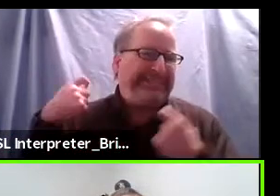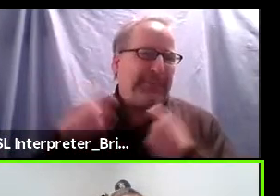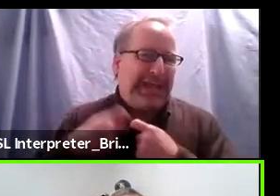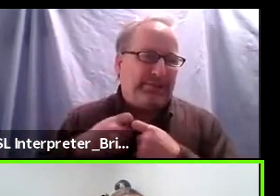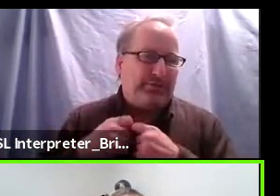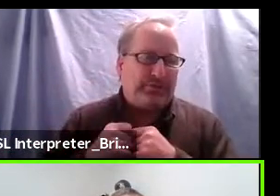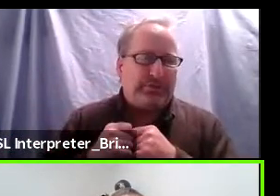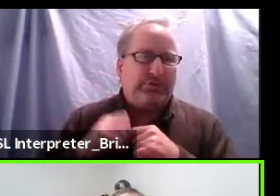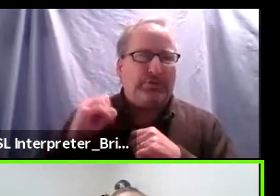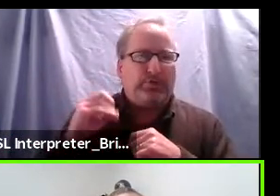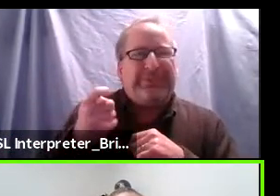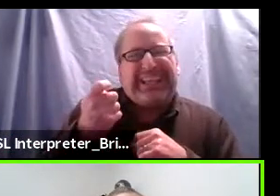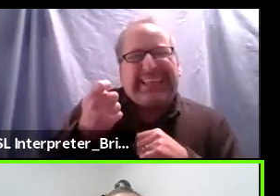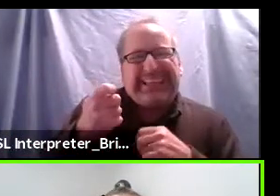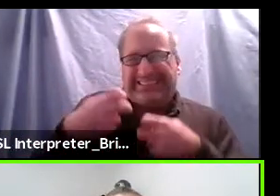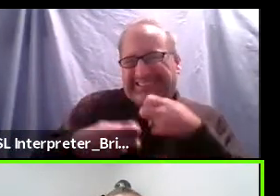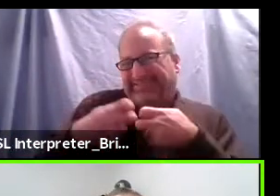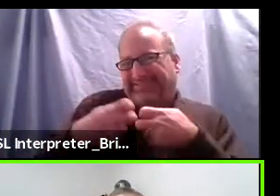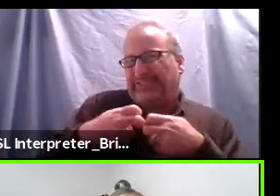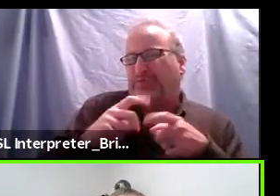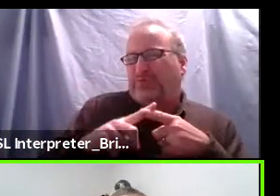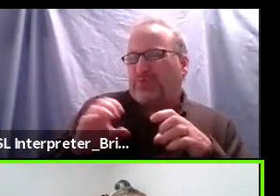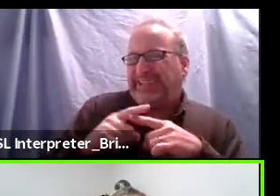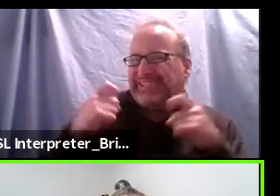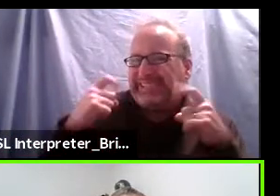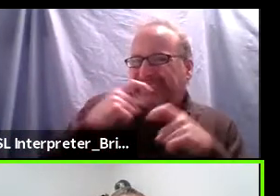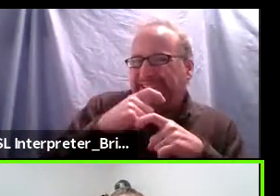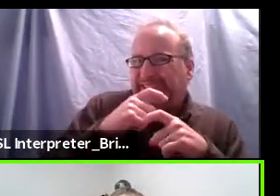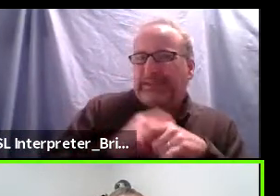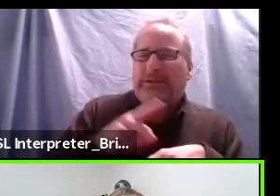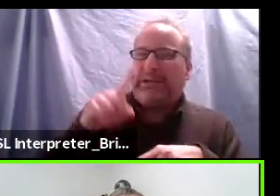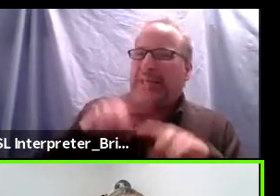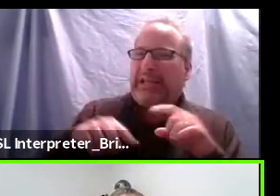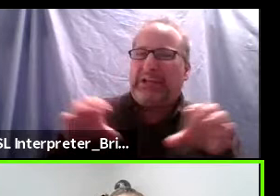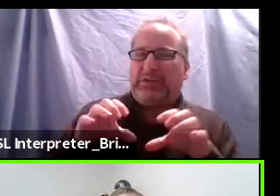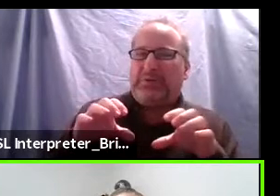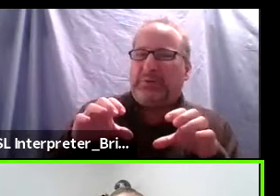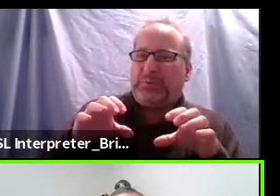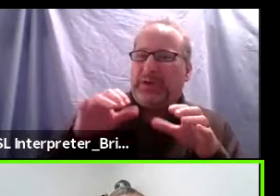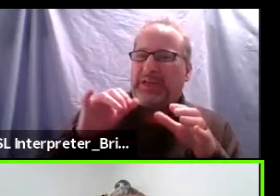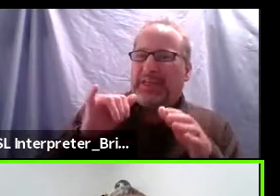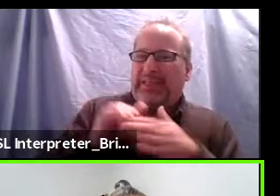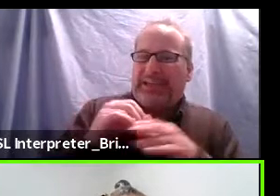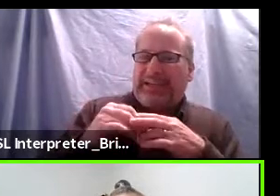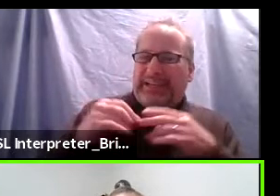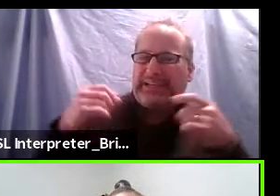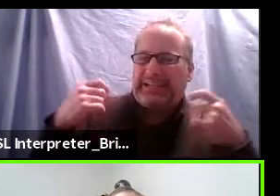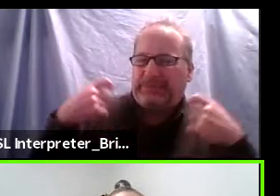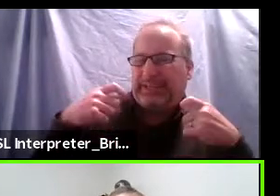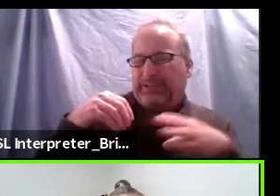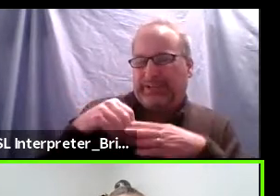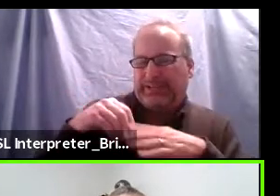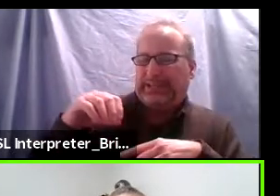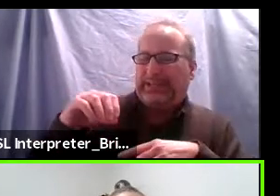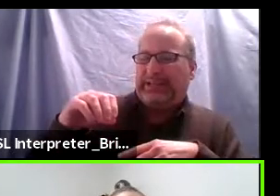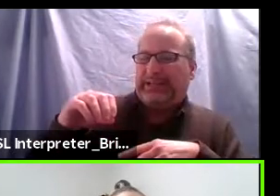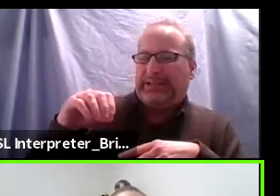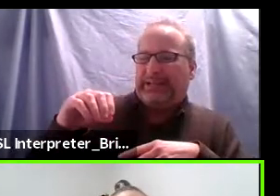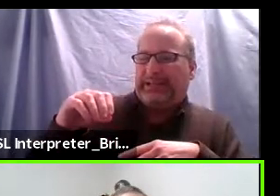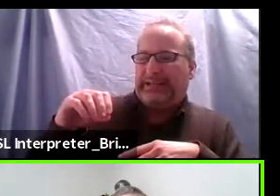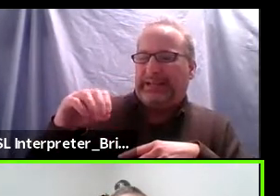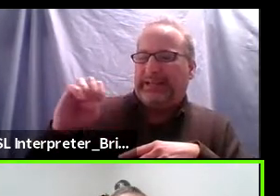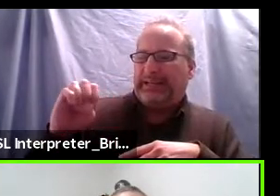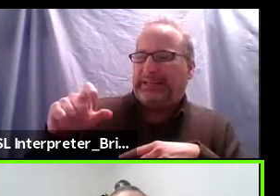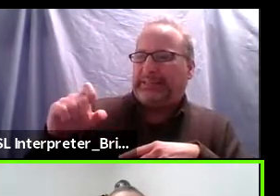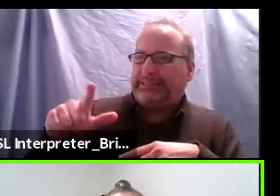little difficult to do that. It's actually pretty, we probably wouldn't be able to do that in Spanish in Excel. For our other communities, that is